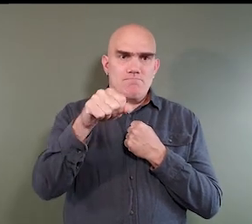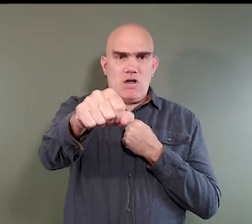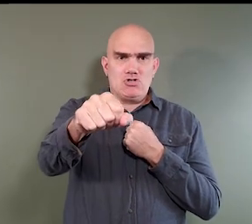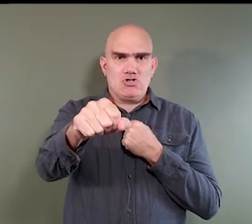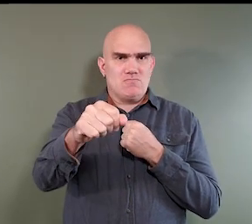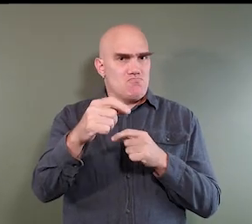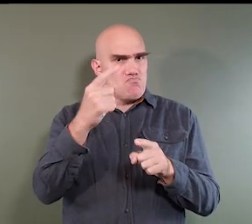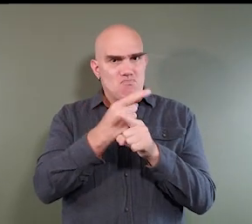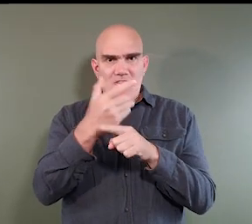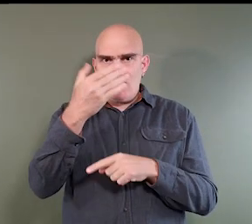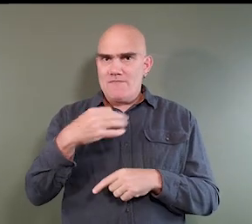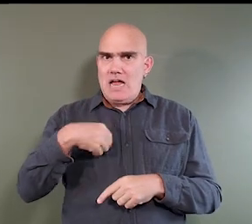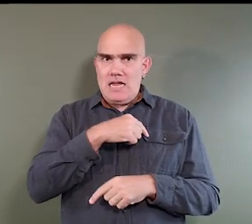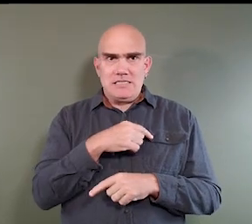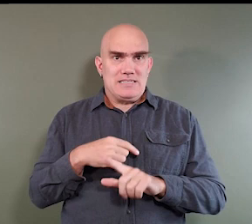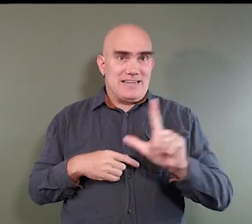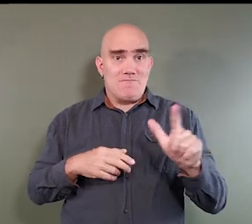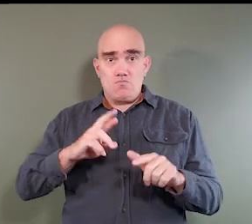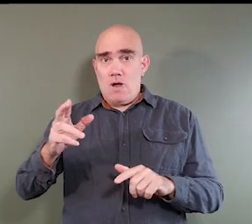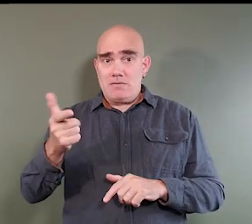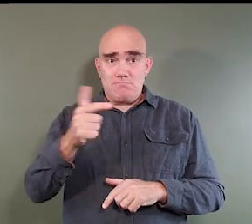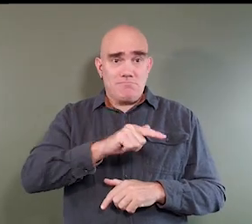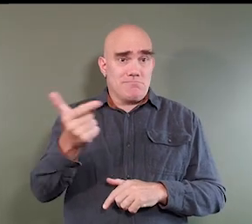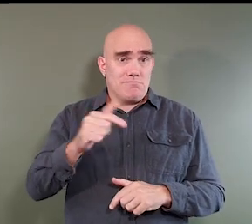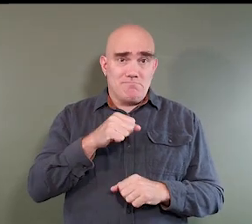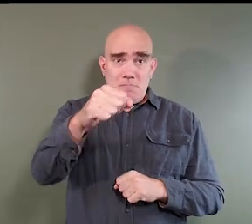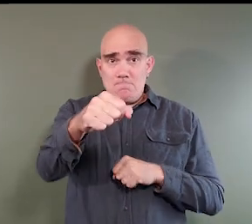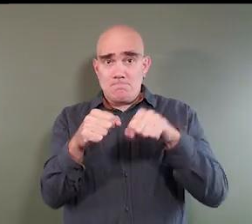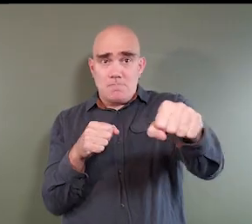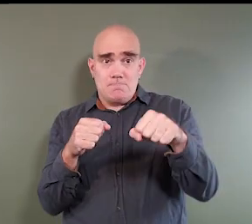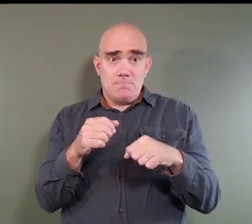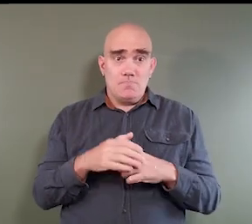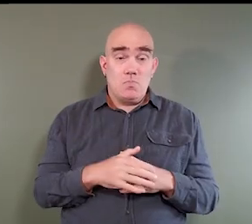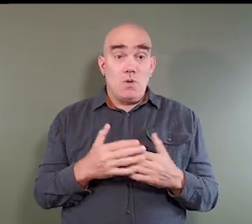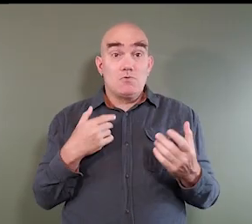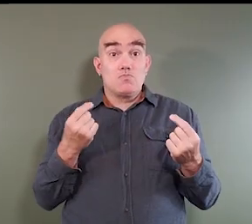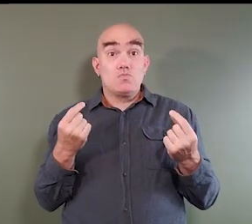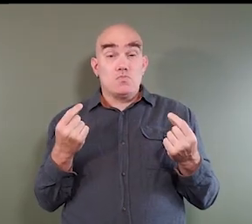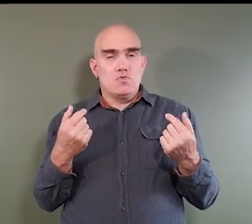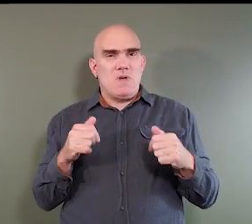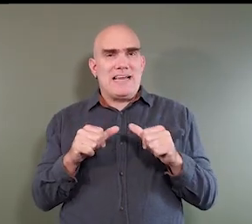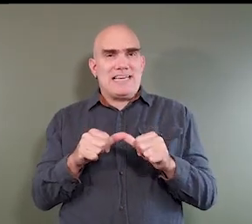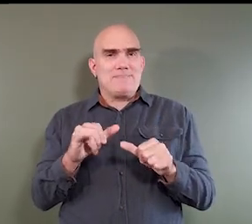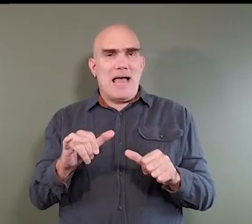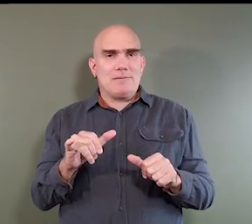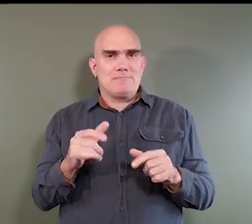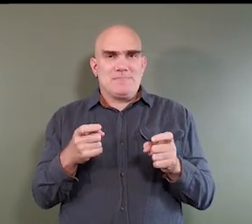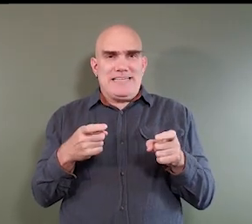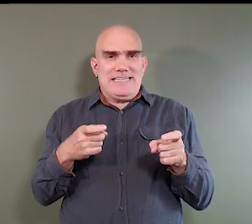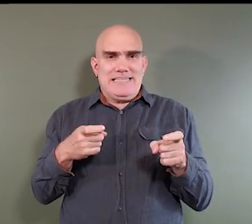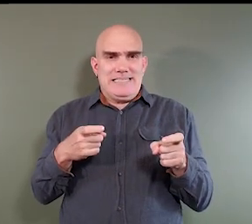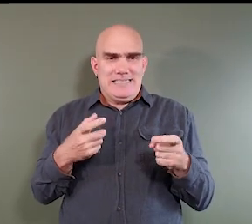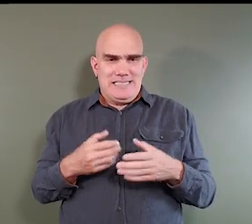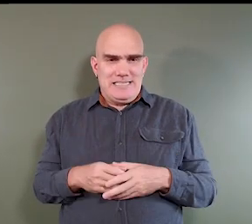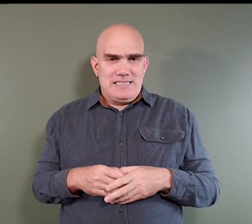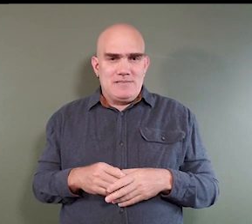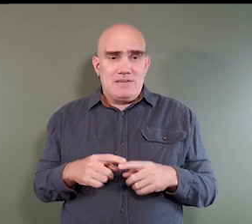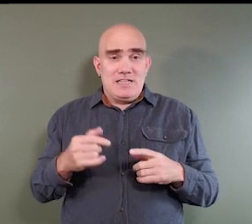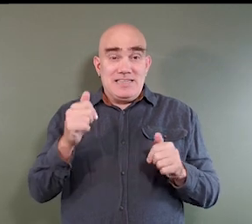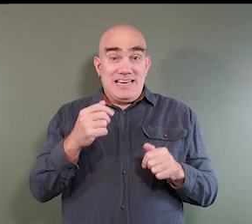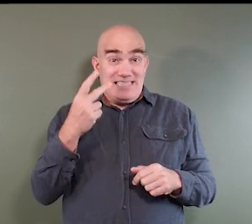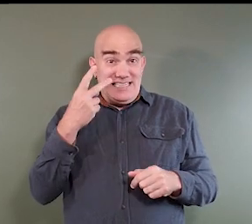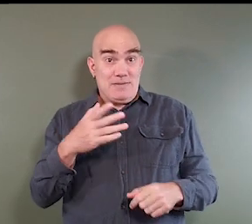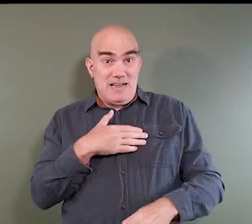us, left and right. And what we're gonna try to do is we're gonna try to keep the pace. But if you can see, my elbows